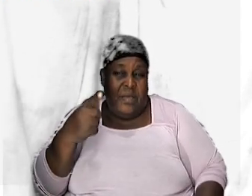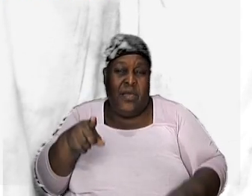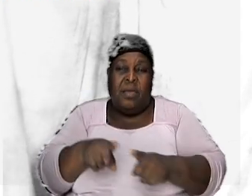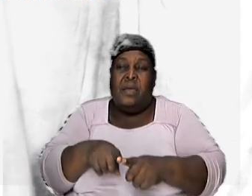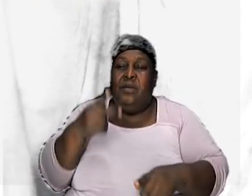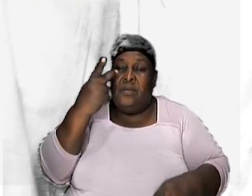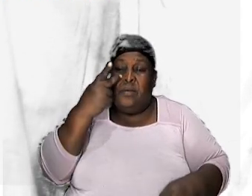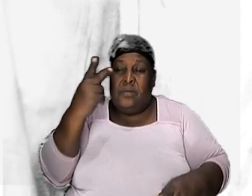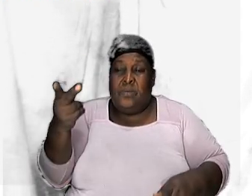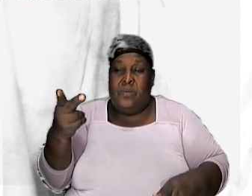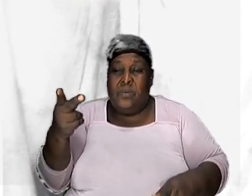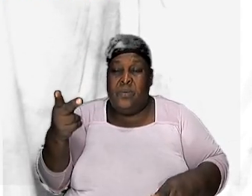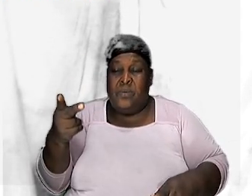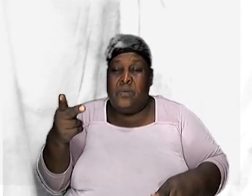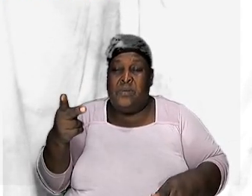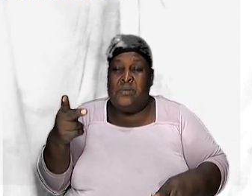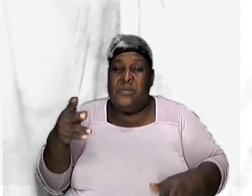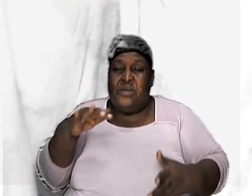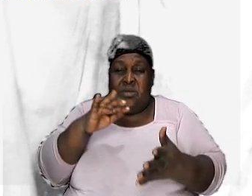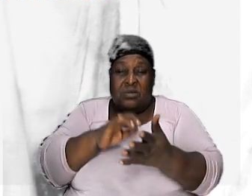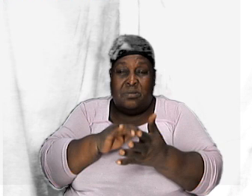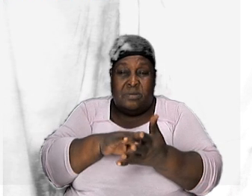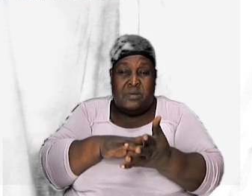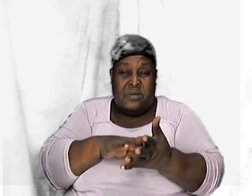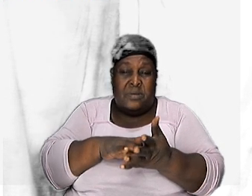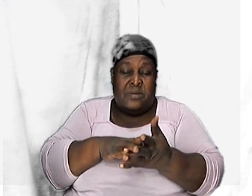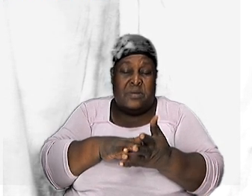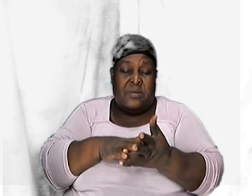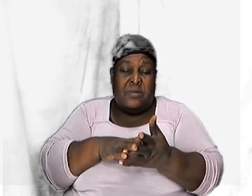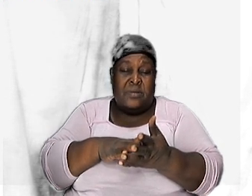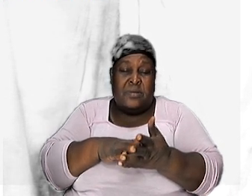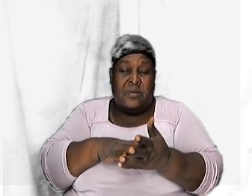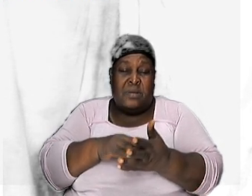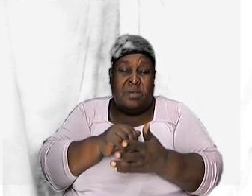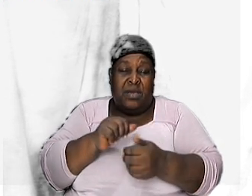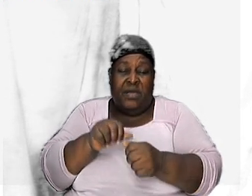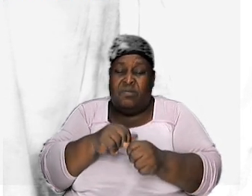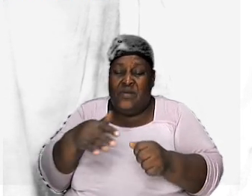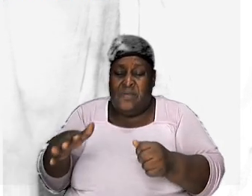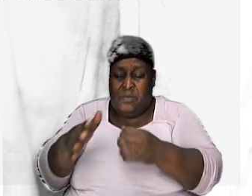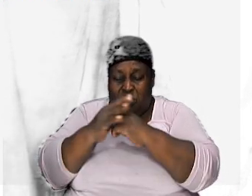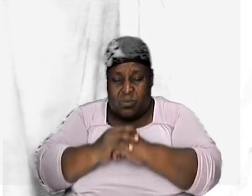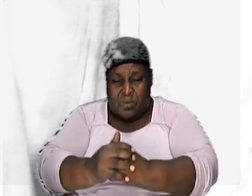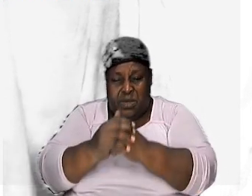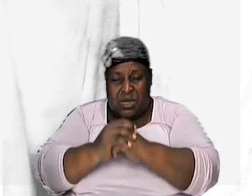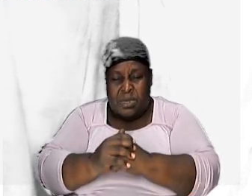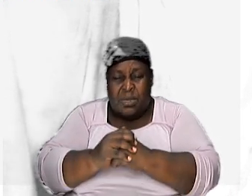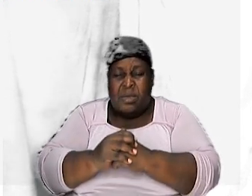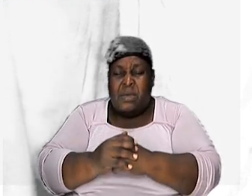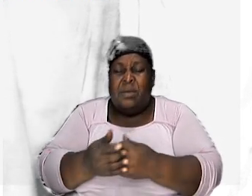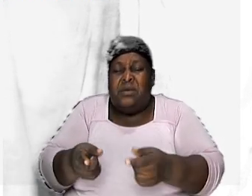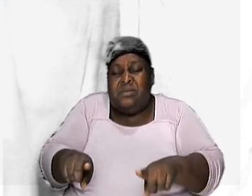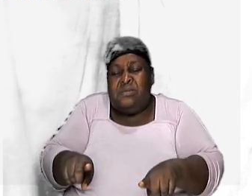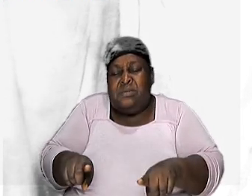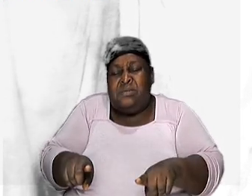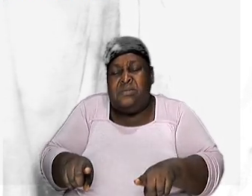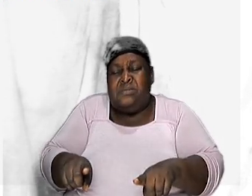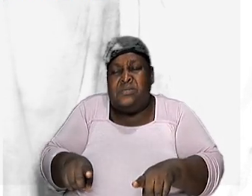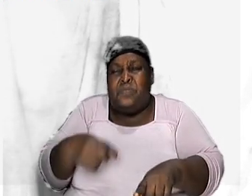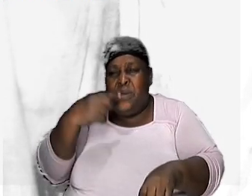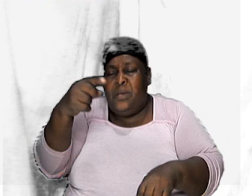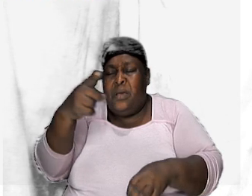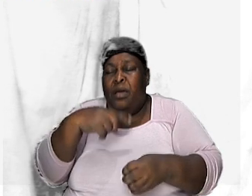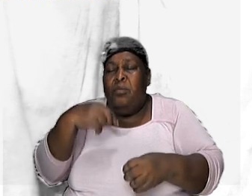the whole issue of worship. Since we are talking about the presence of Almighty God and getting into the presence of